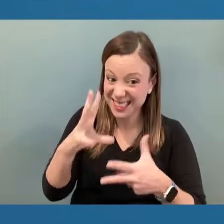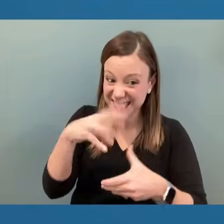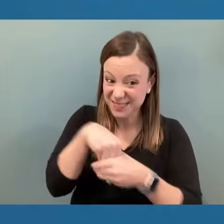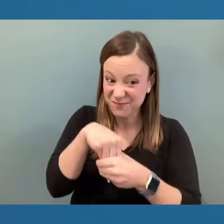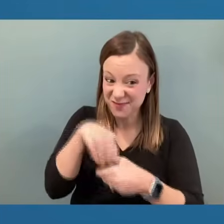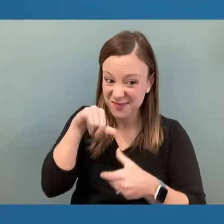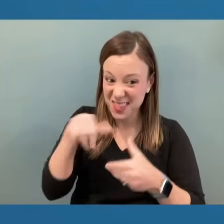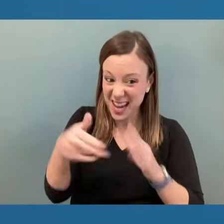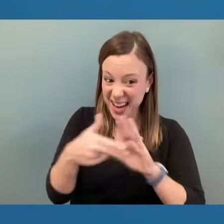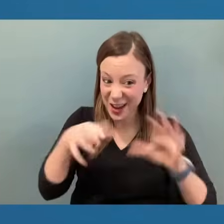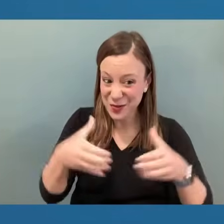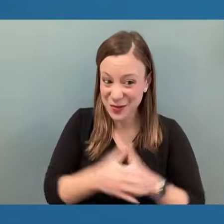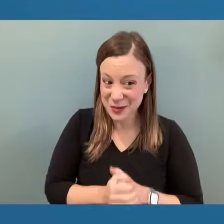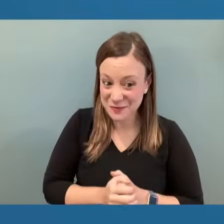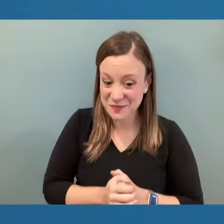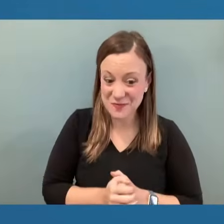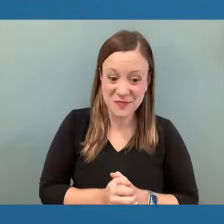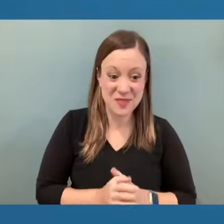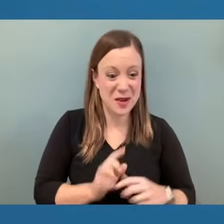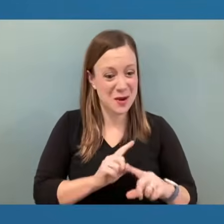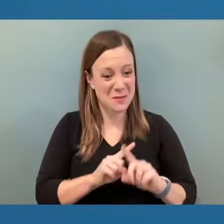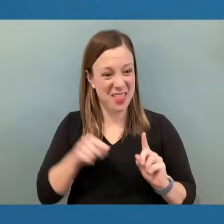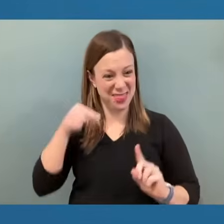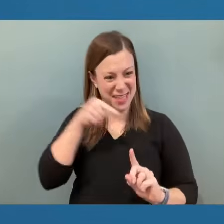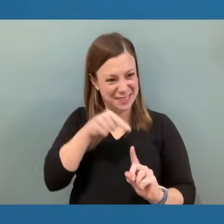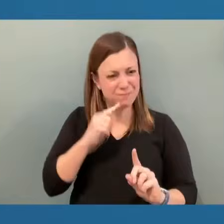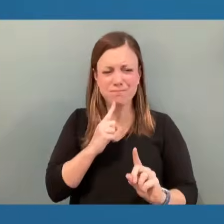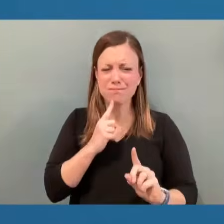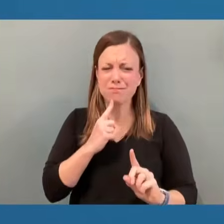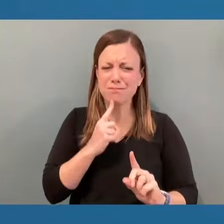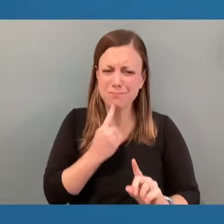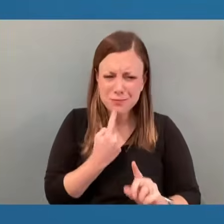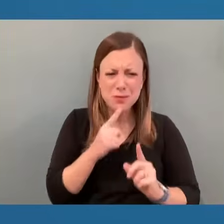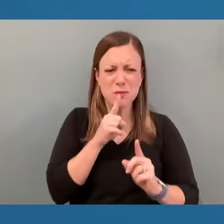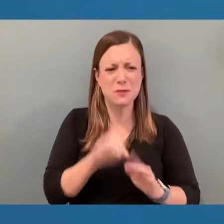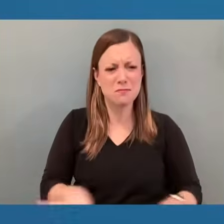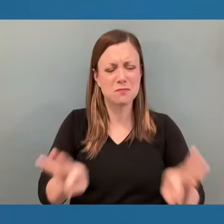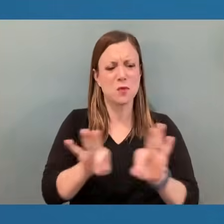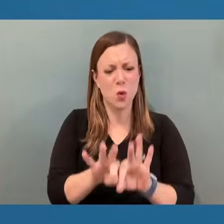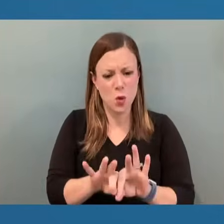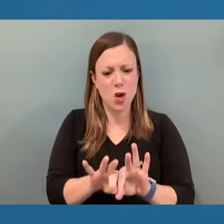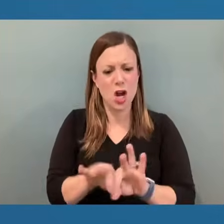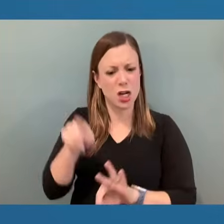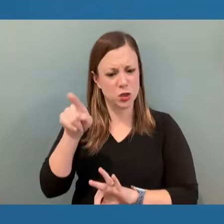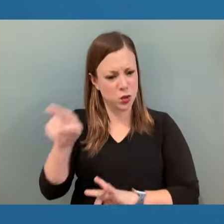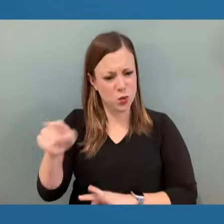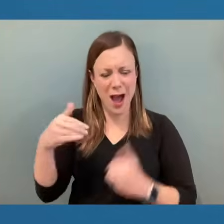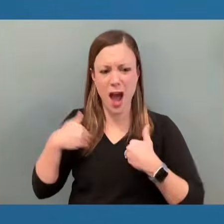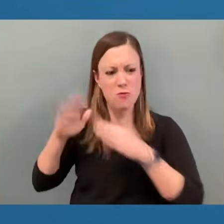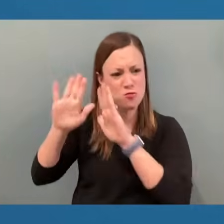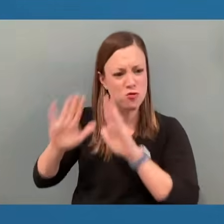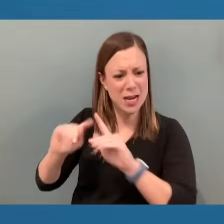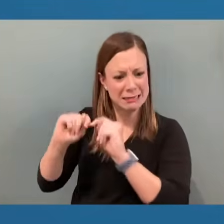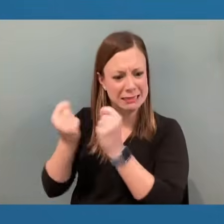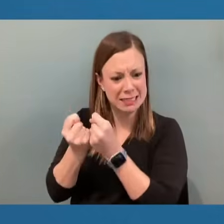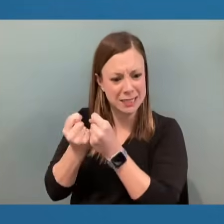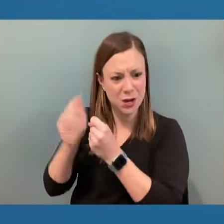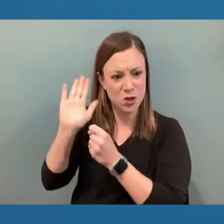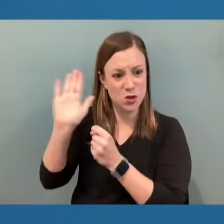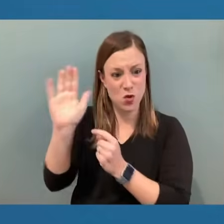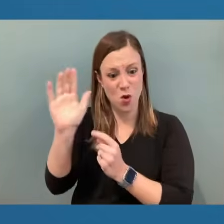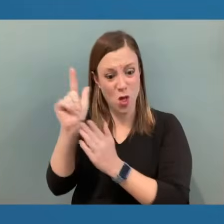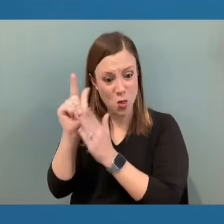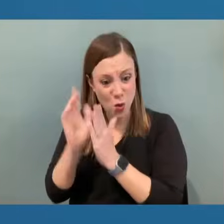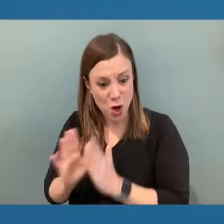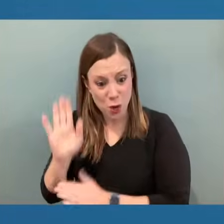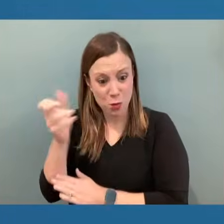team with your counsel, Brian Mahana and Karen Pertricelli-Kikio, who helped Amy and me negotiate this